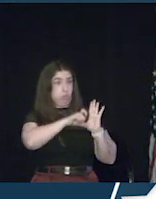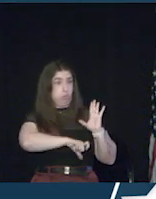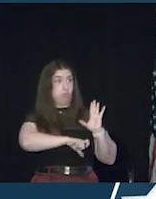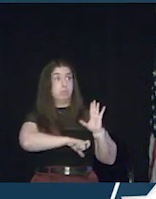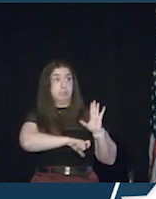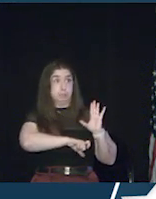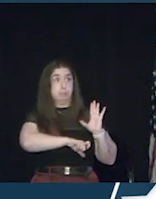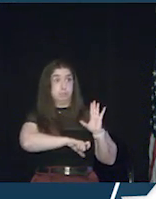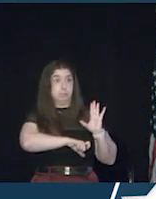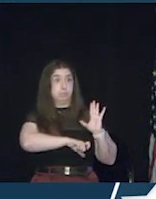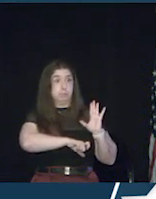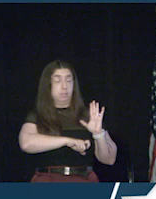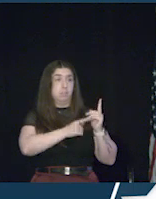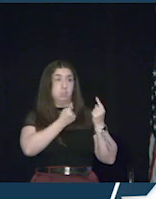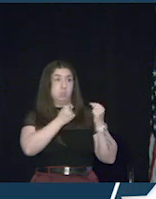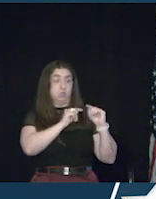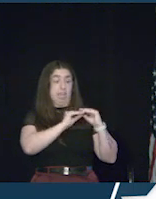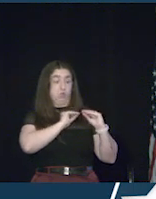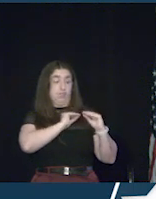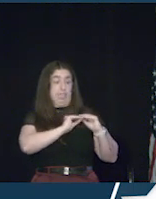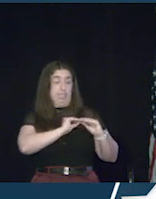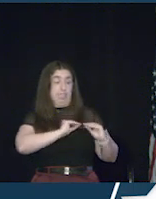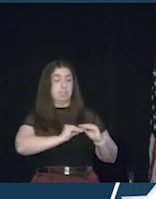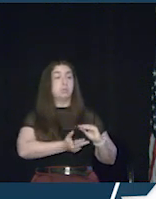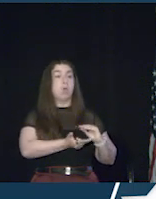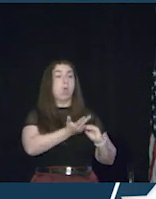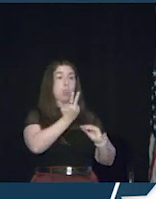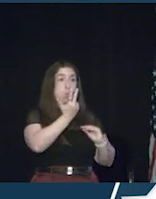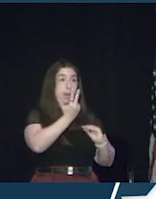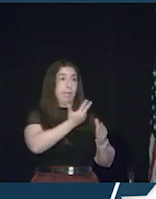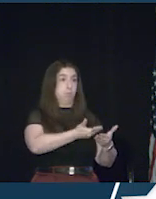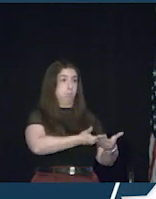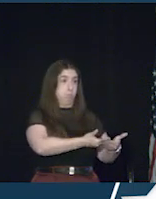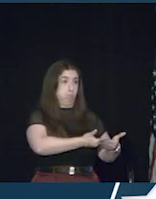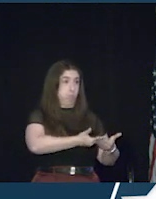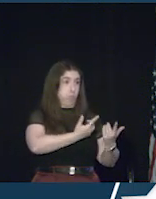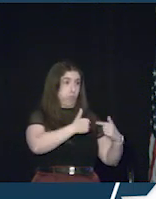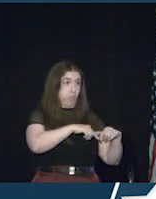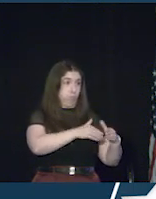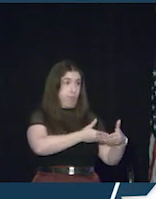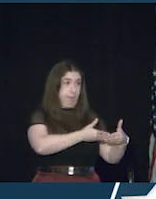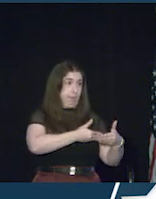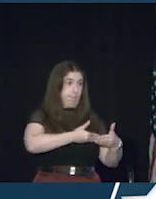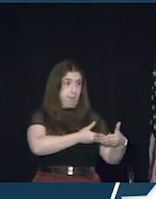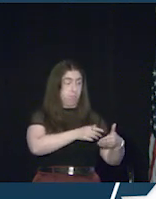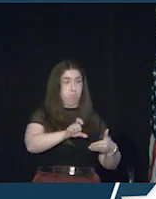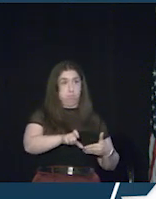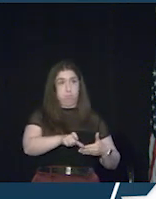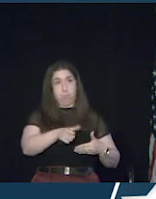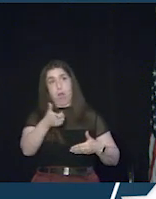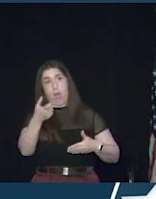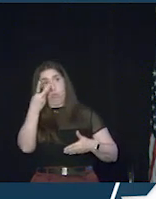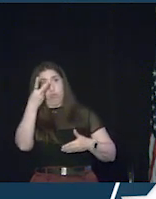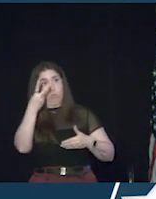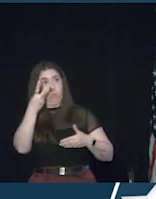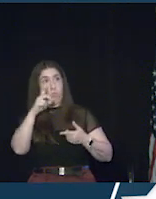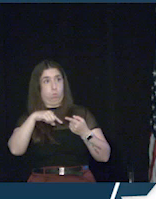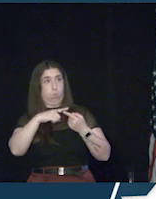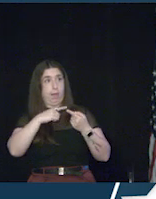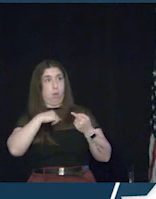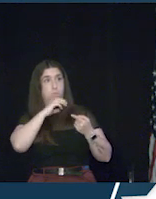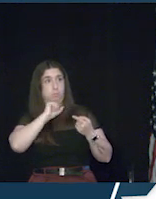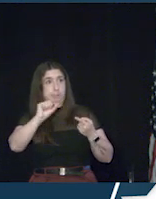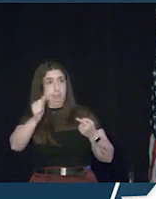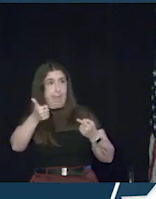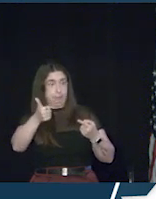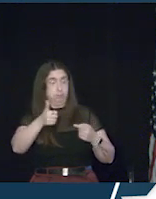fix things. 3 when I was a baby and 1 when I was 10 years old. As I grew, my heart struggled